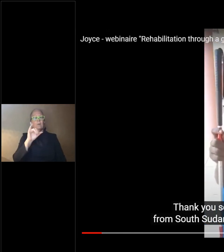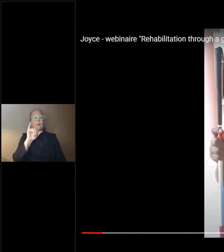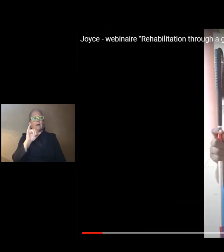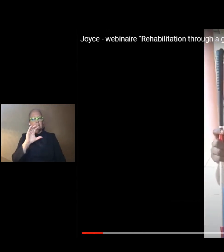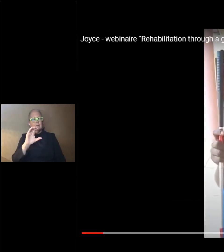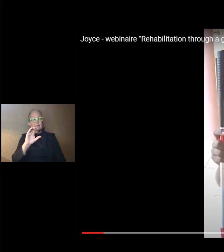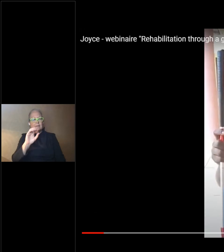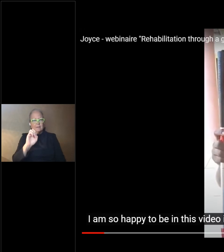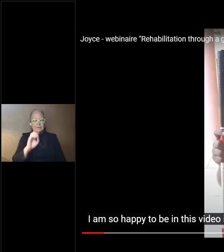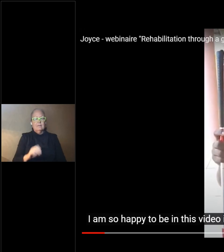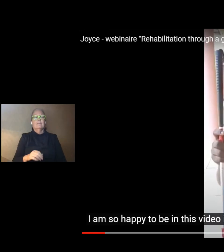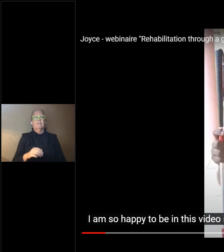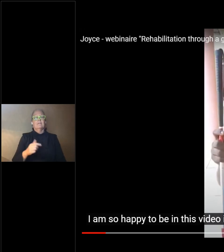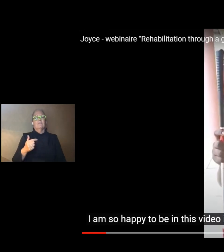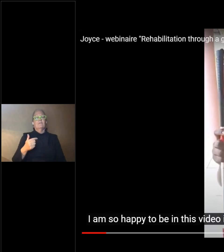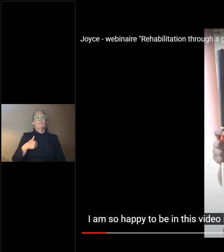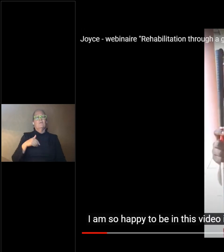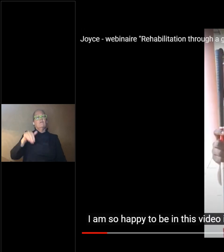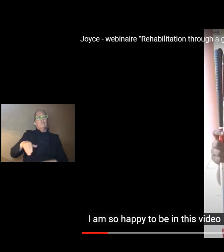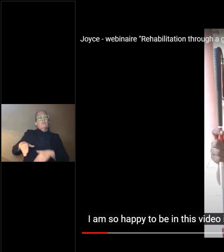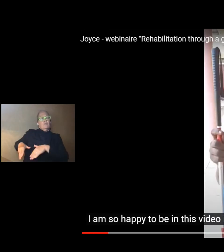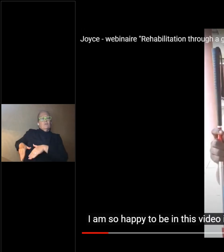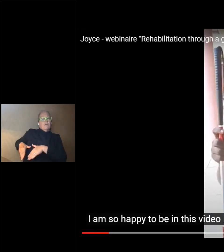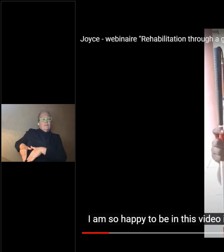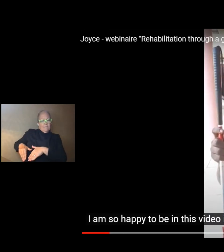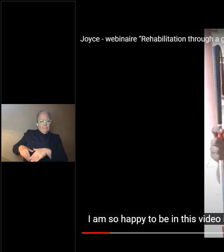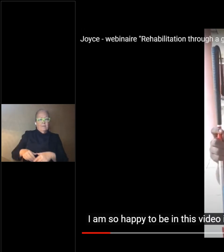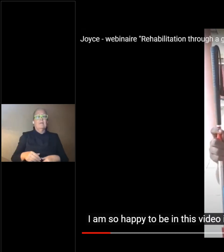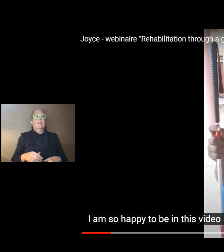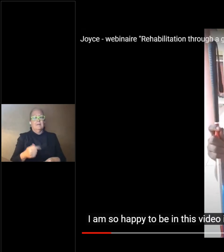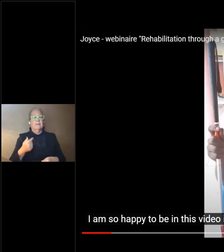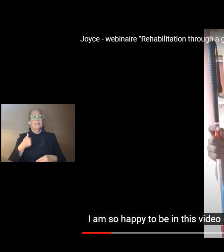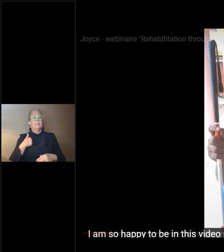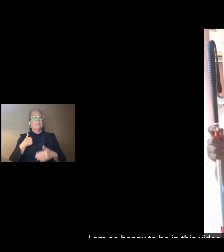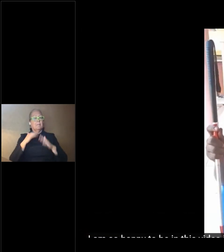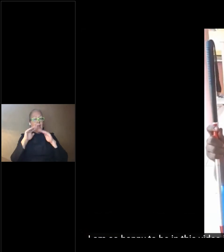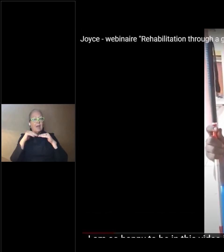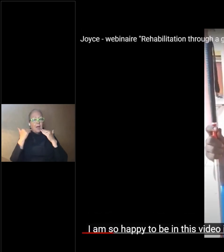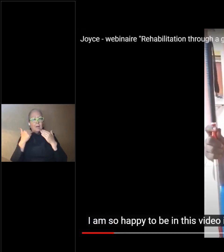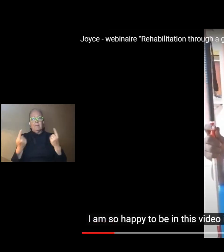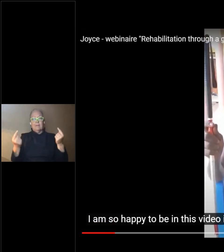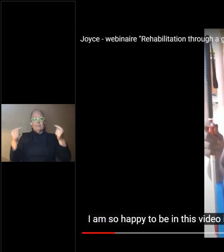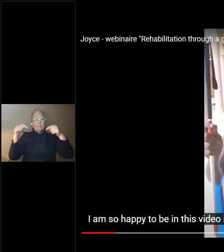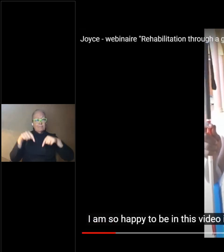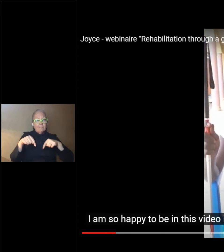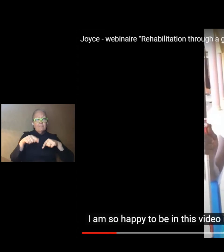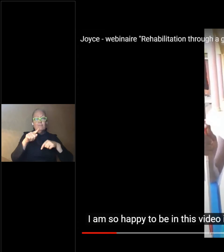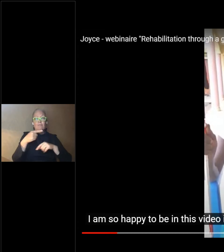Network. So I'm so happy to be in this video interview.